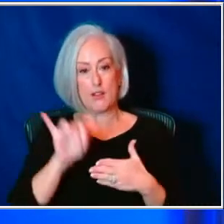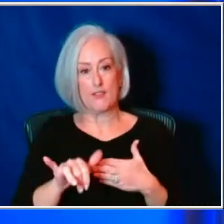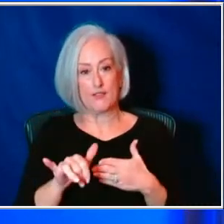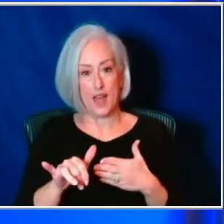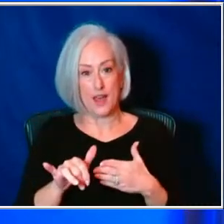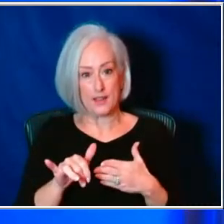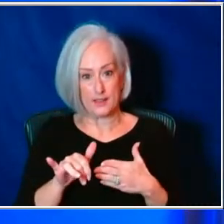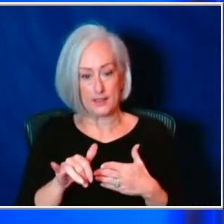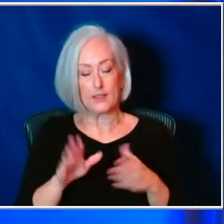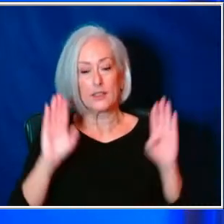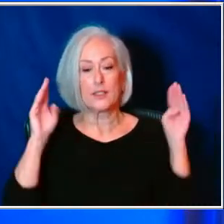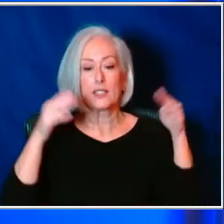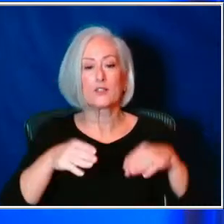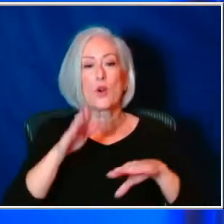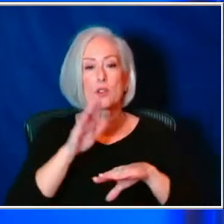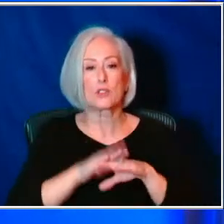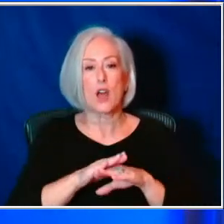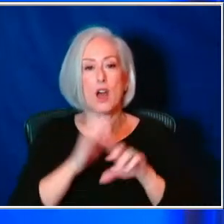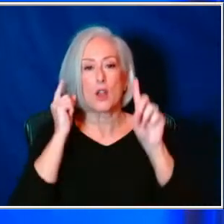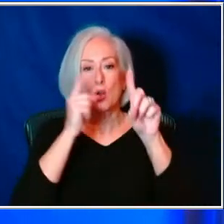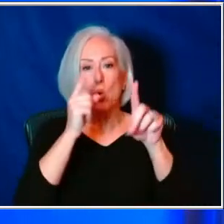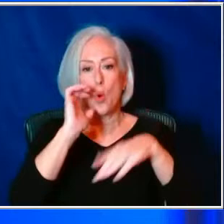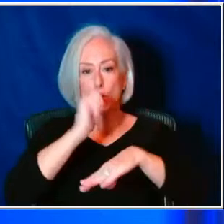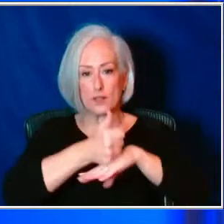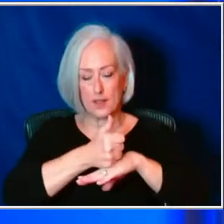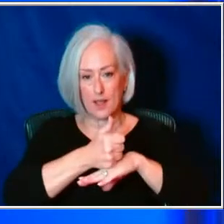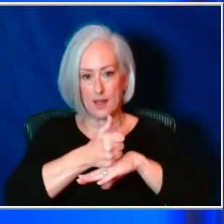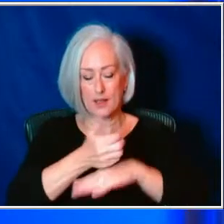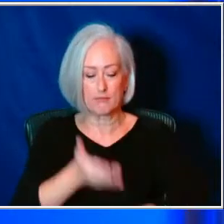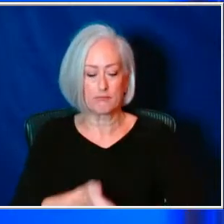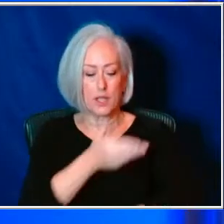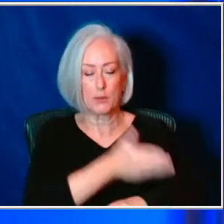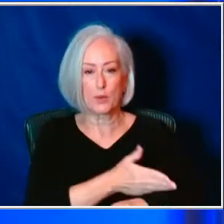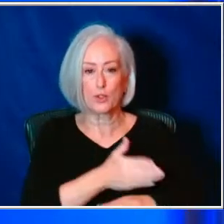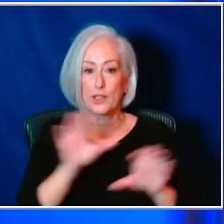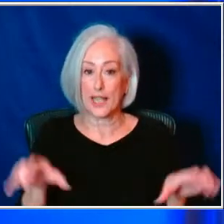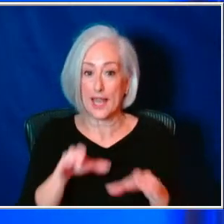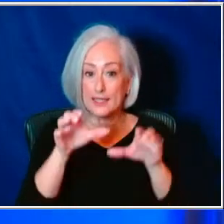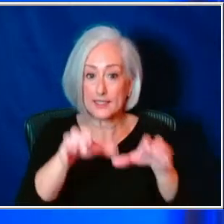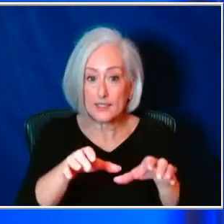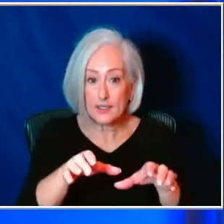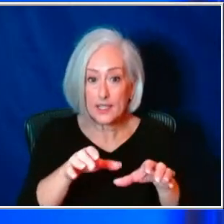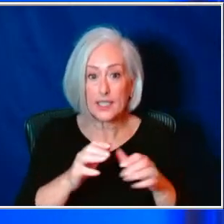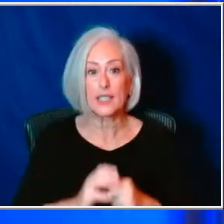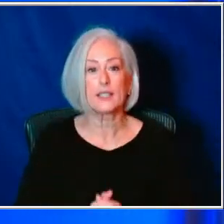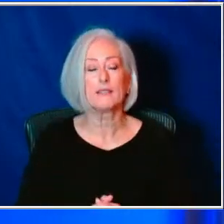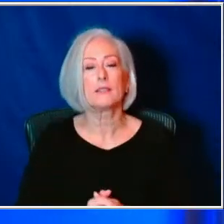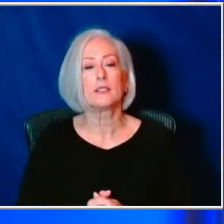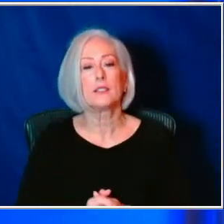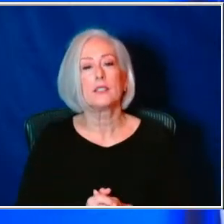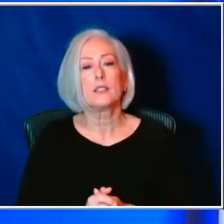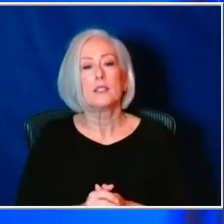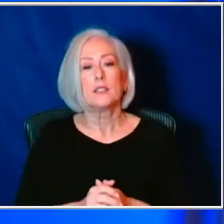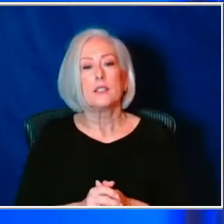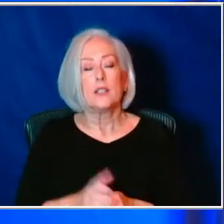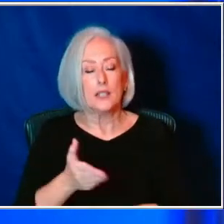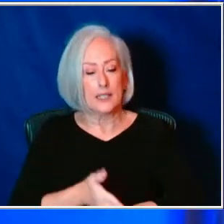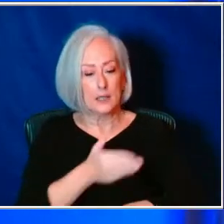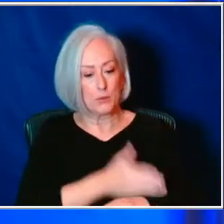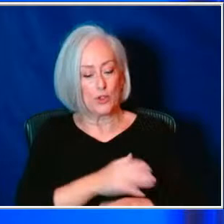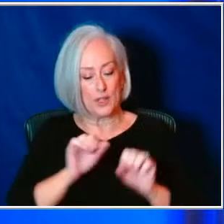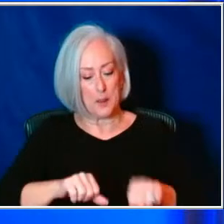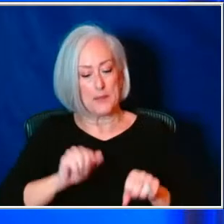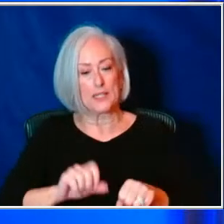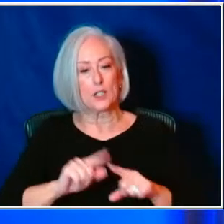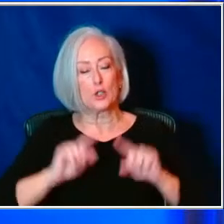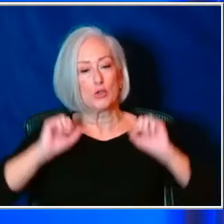focused on goal setting, improving activity, and improving the ability to exercise. And for all participants, they